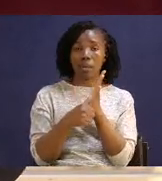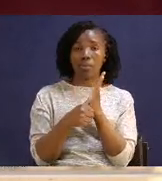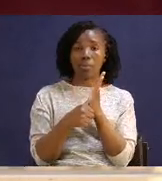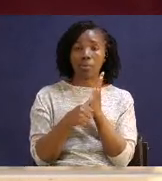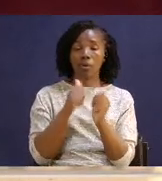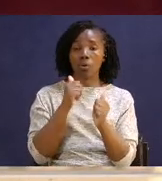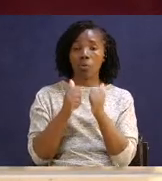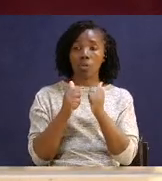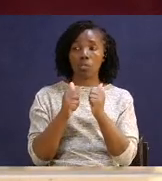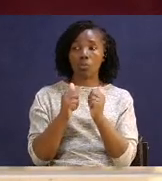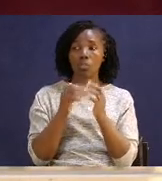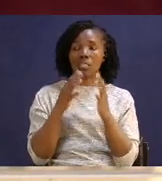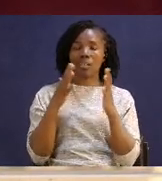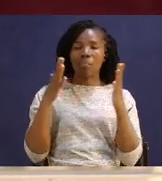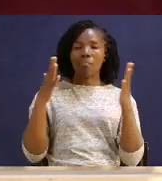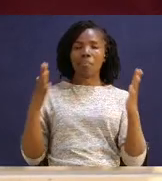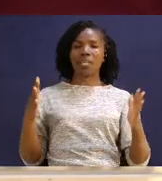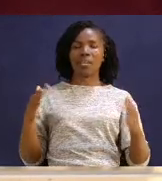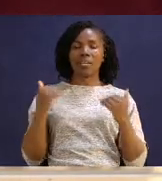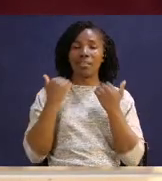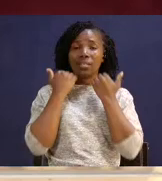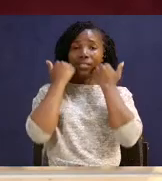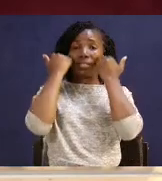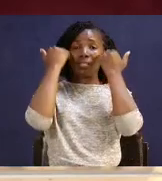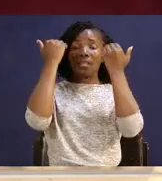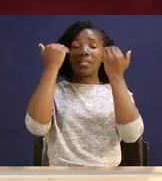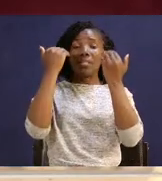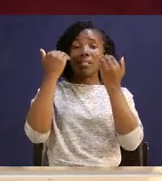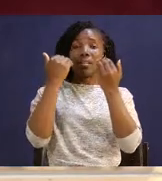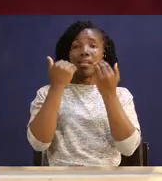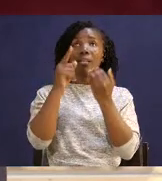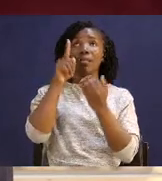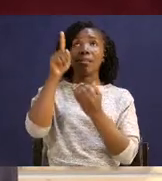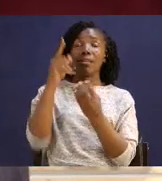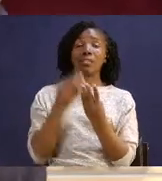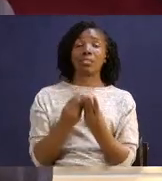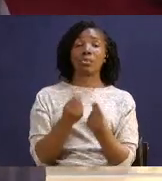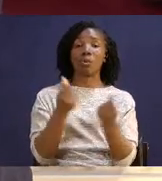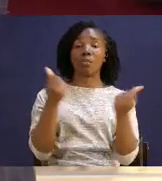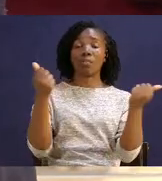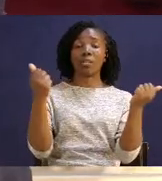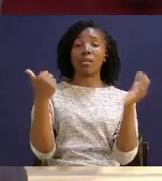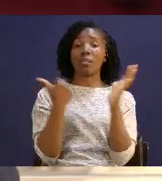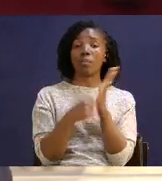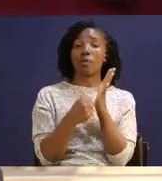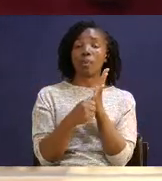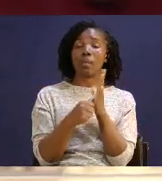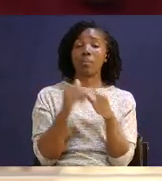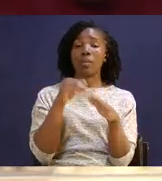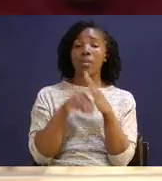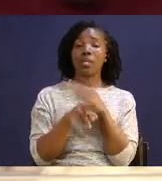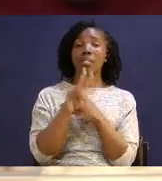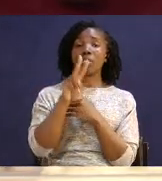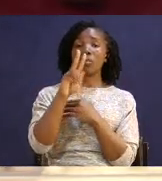a big stress, and it was no longer stress. 24 hours, things shifted.